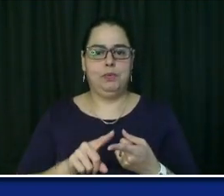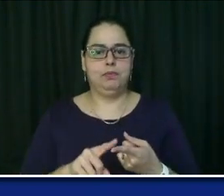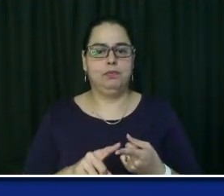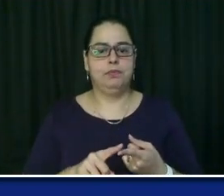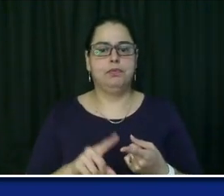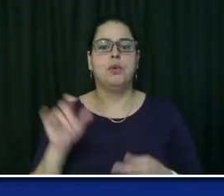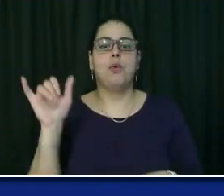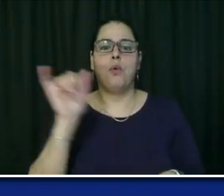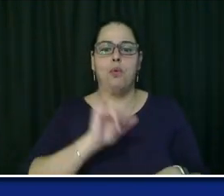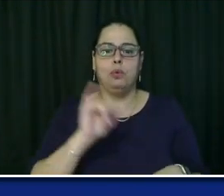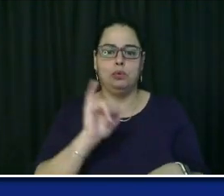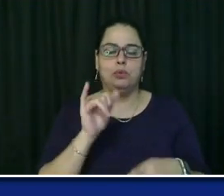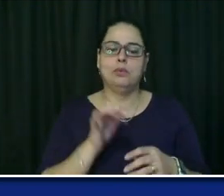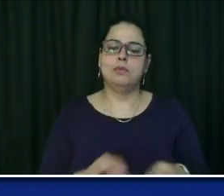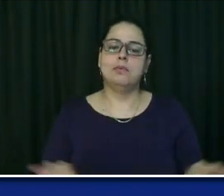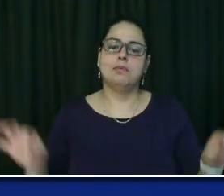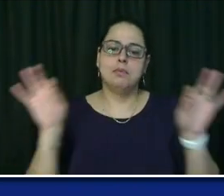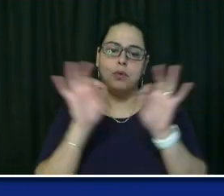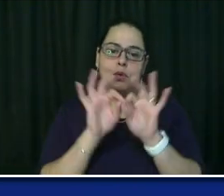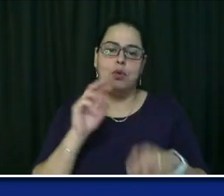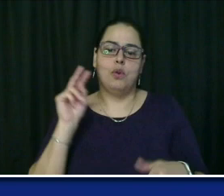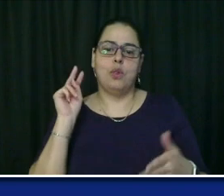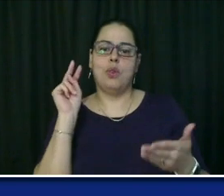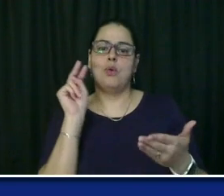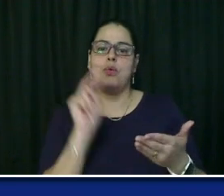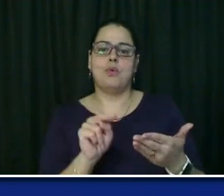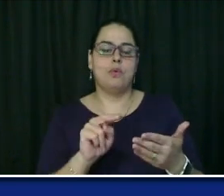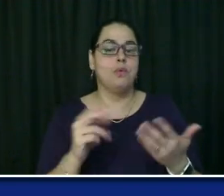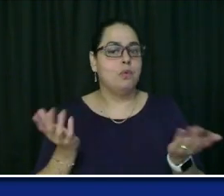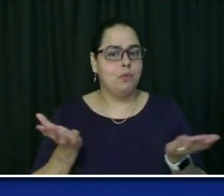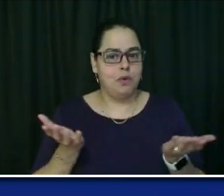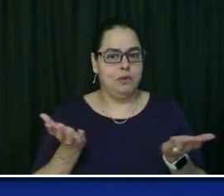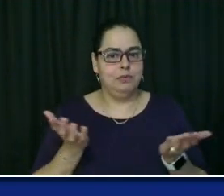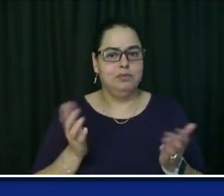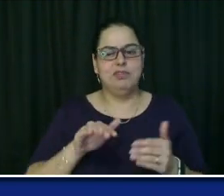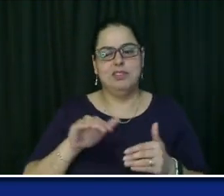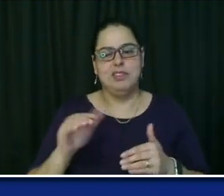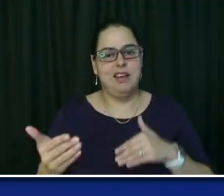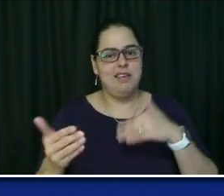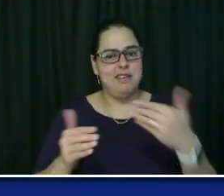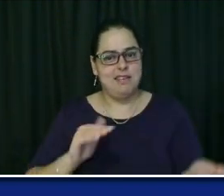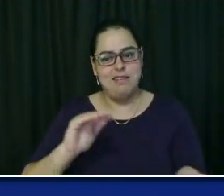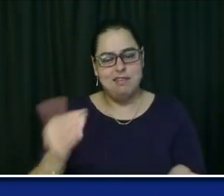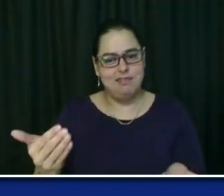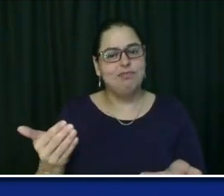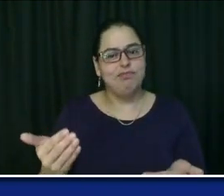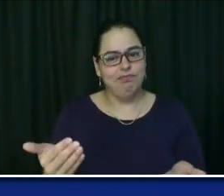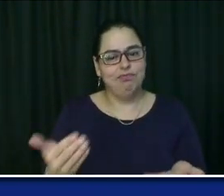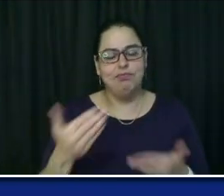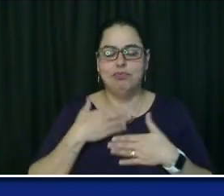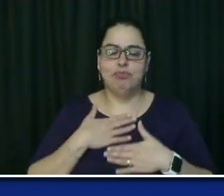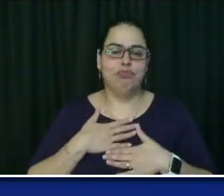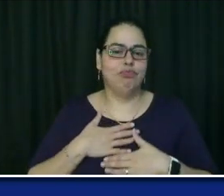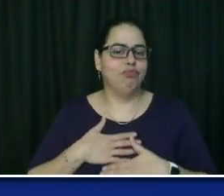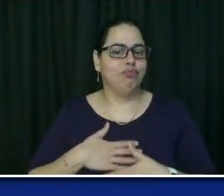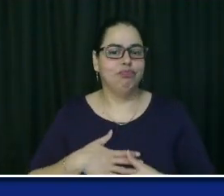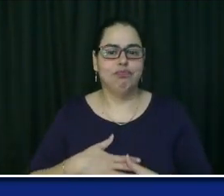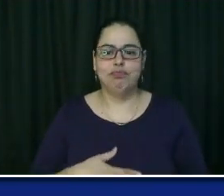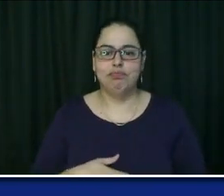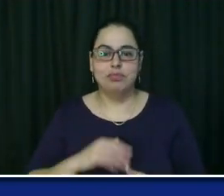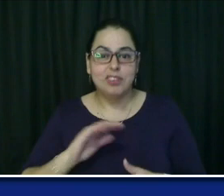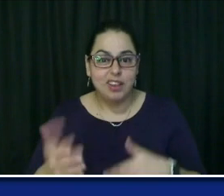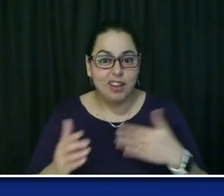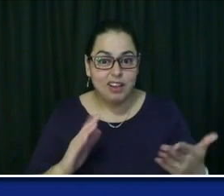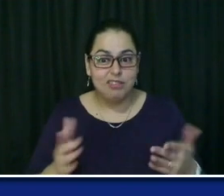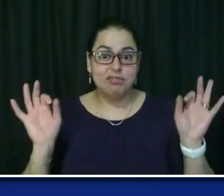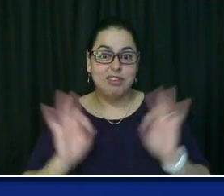one person's death may be. I think of my father and my mother when they passed away, how important that was to me. That wasn't a number one person.